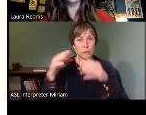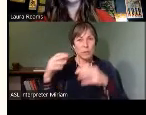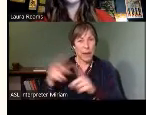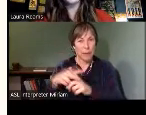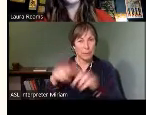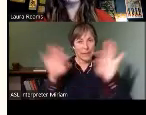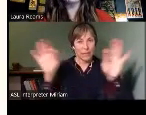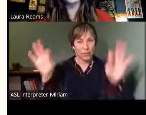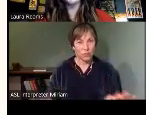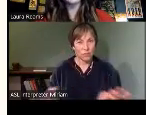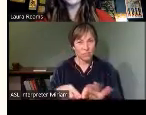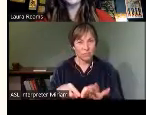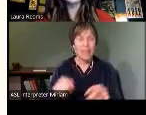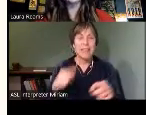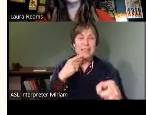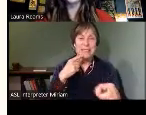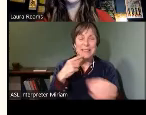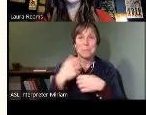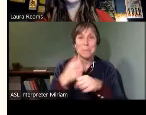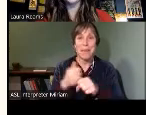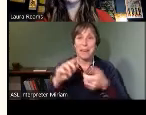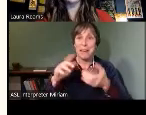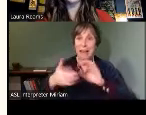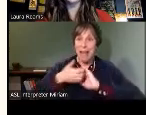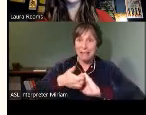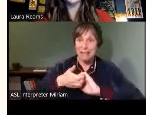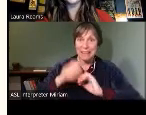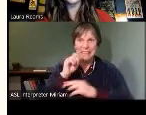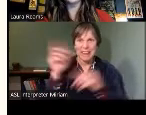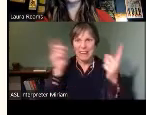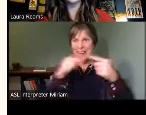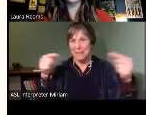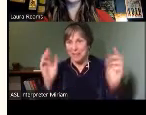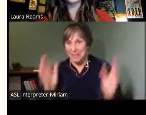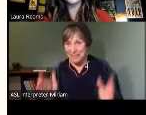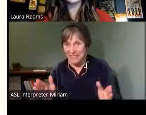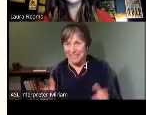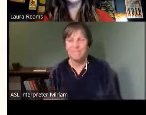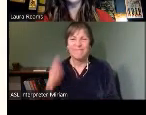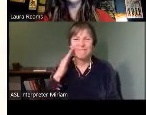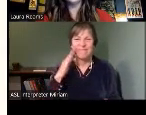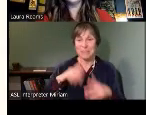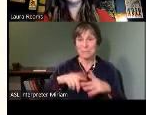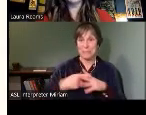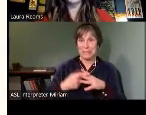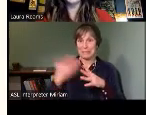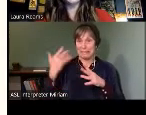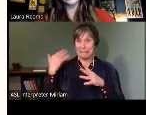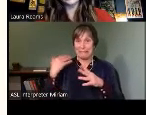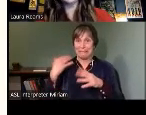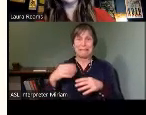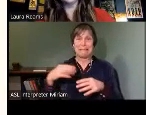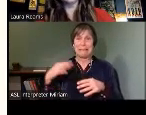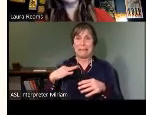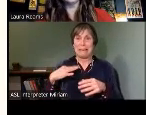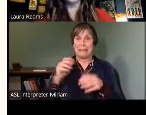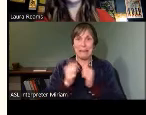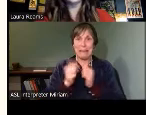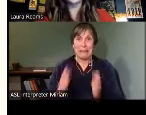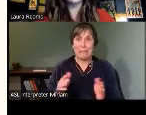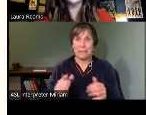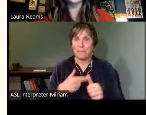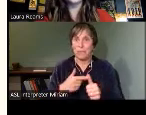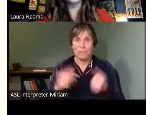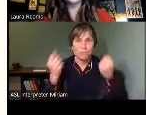adversaries um you know we had some issues you know when we first started about candidates not understanding the different rules for handling voter